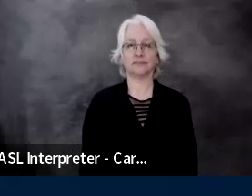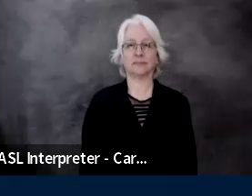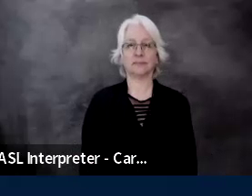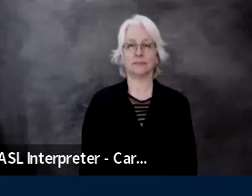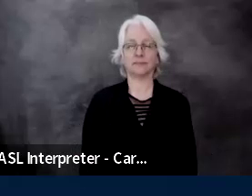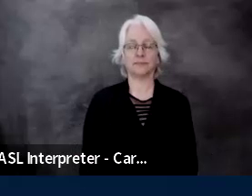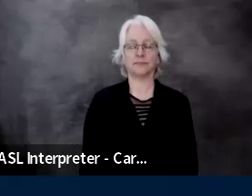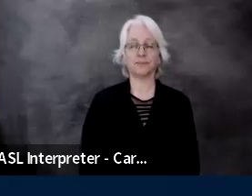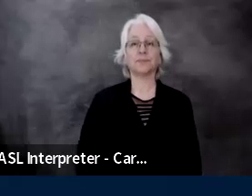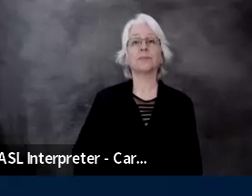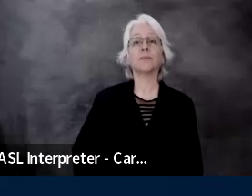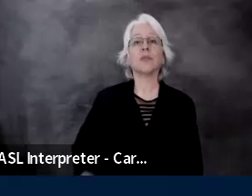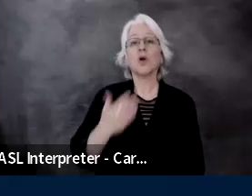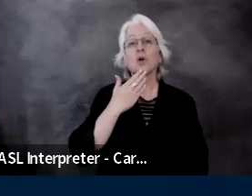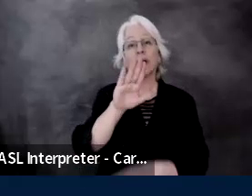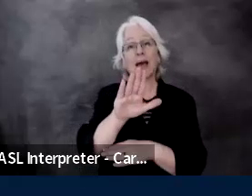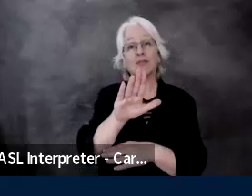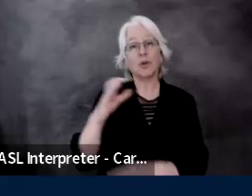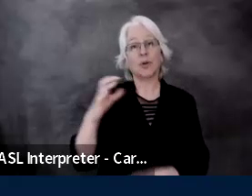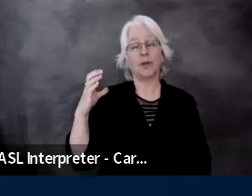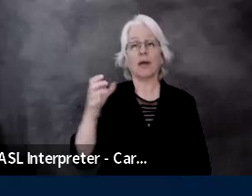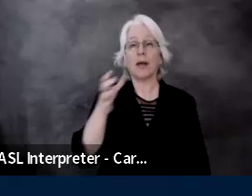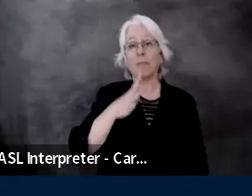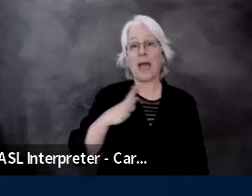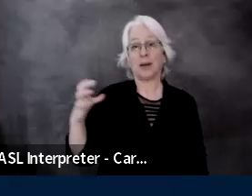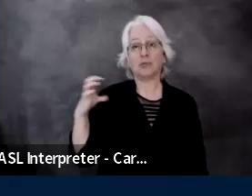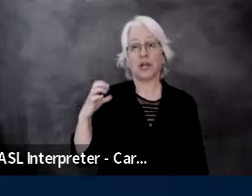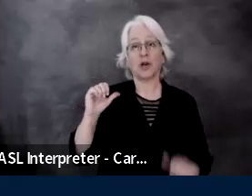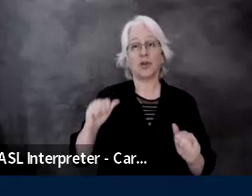Good afternoon. Madam Chair, you may begin the hearing.